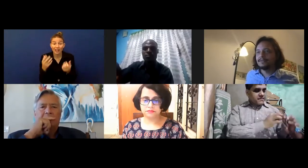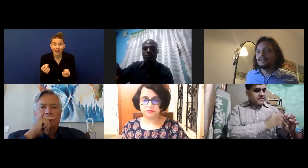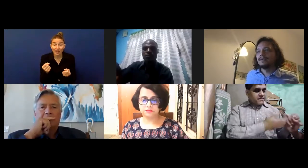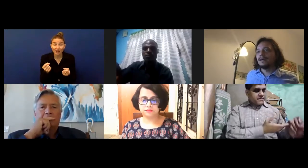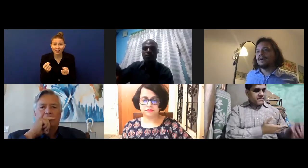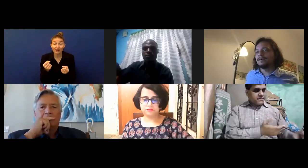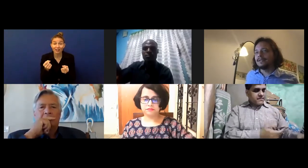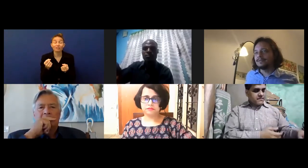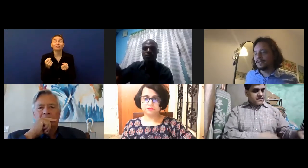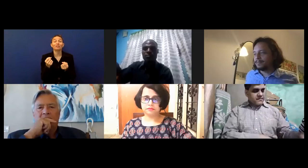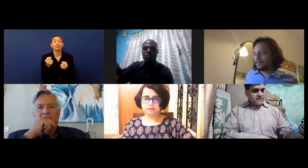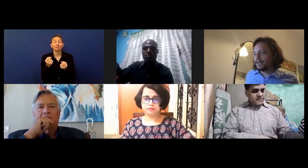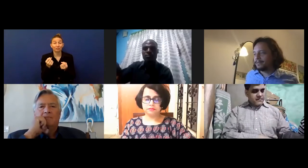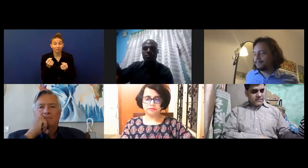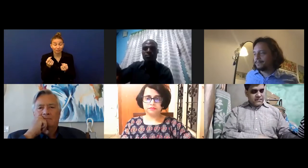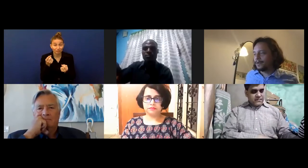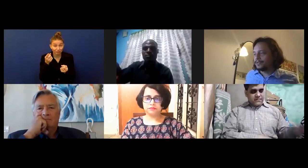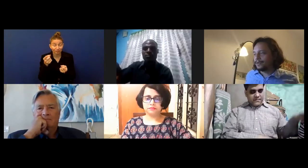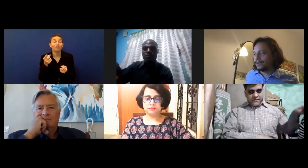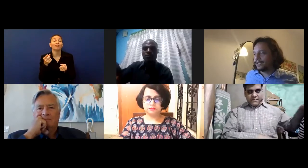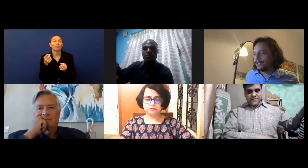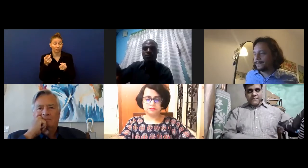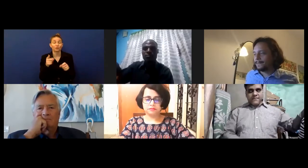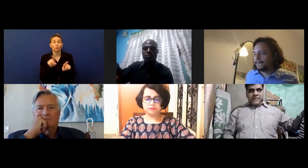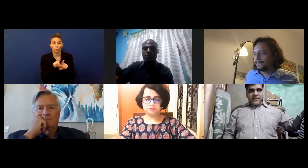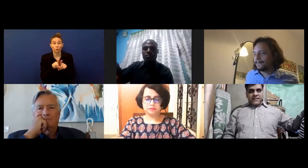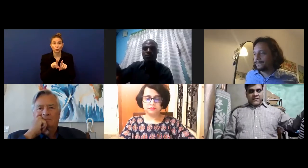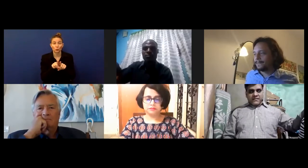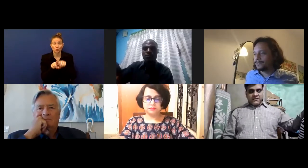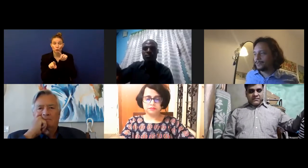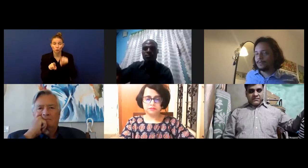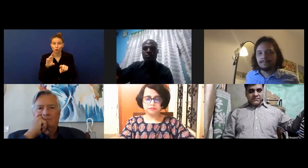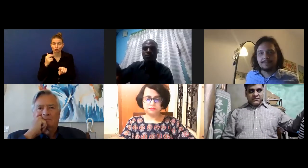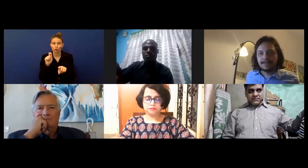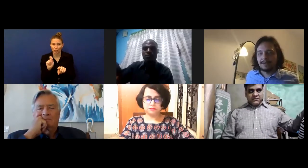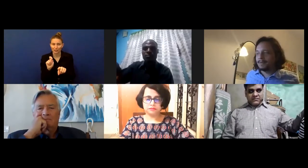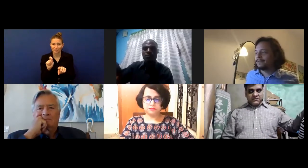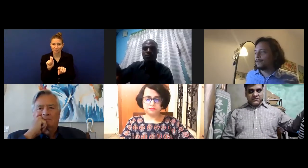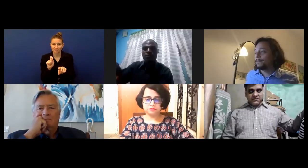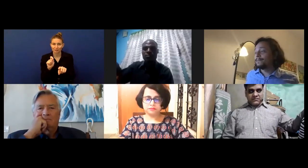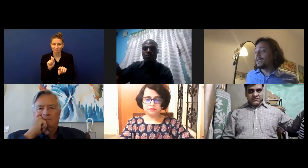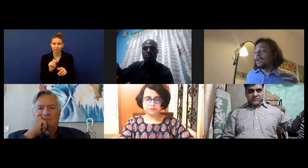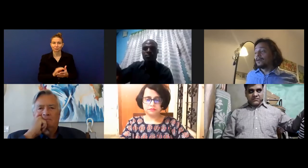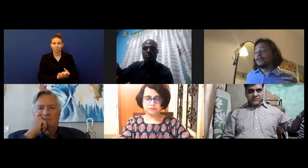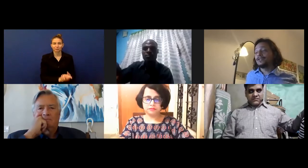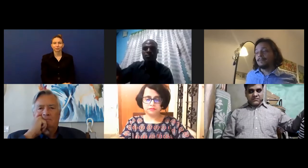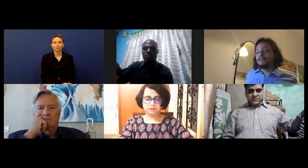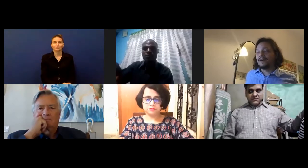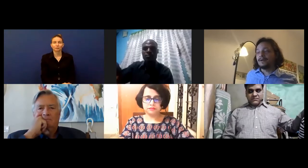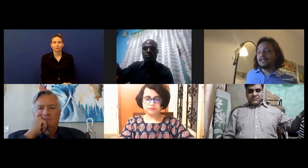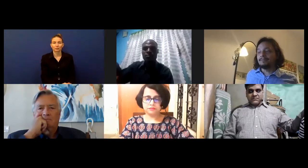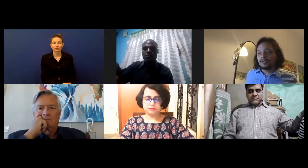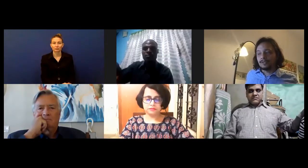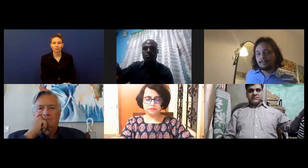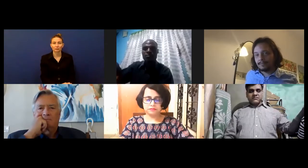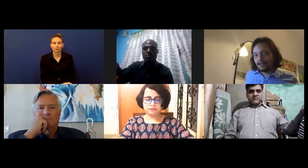box that it's being provided also in the Zoom platform, which can be found